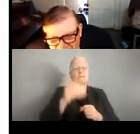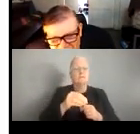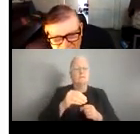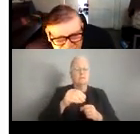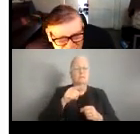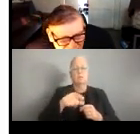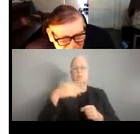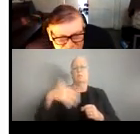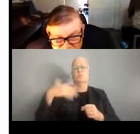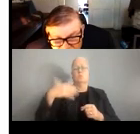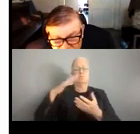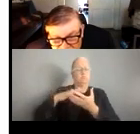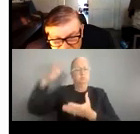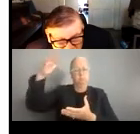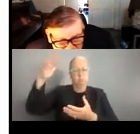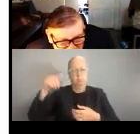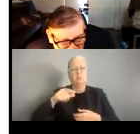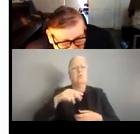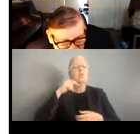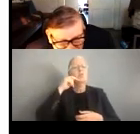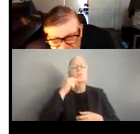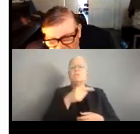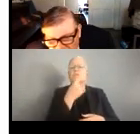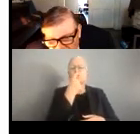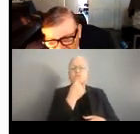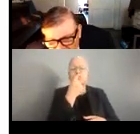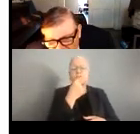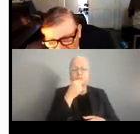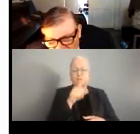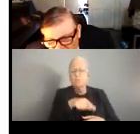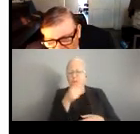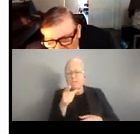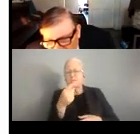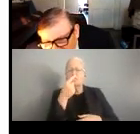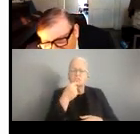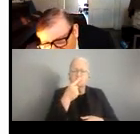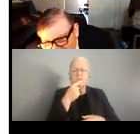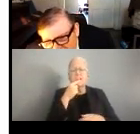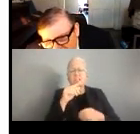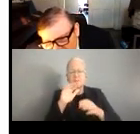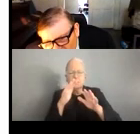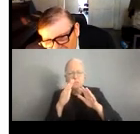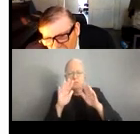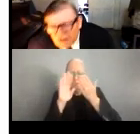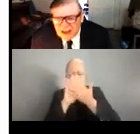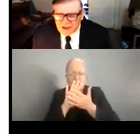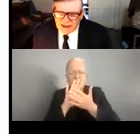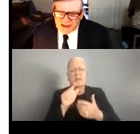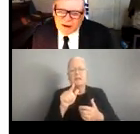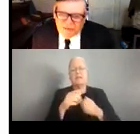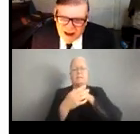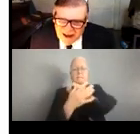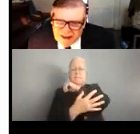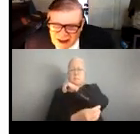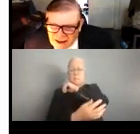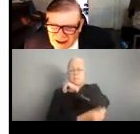income. Nigeria is red, and the others are red, brown, or so very poor. And the poorest countries